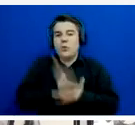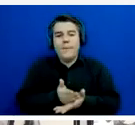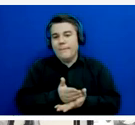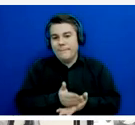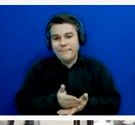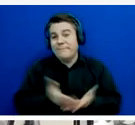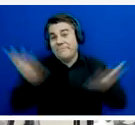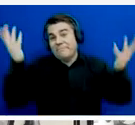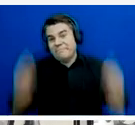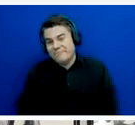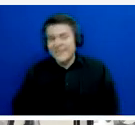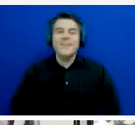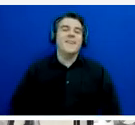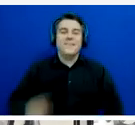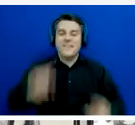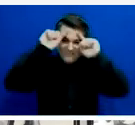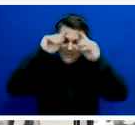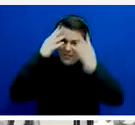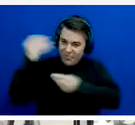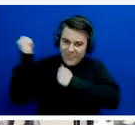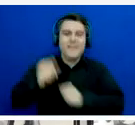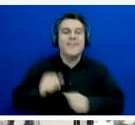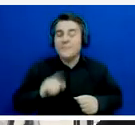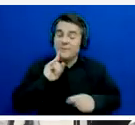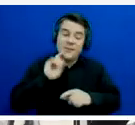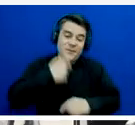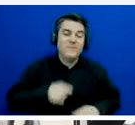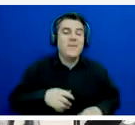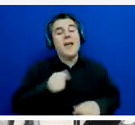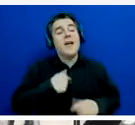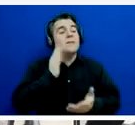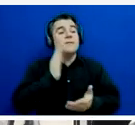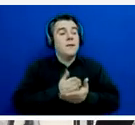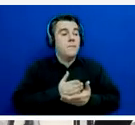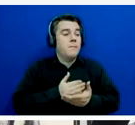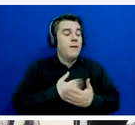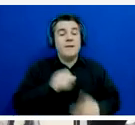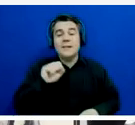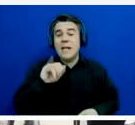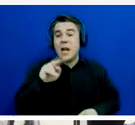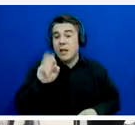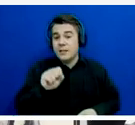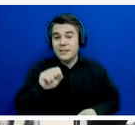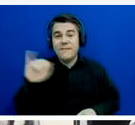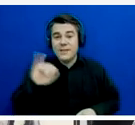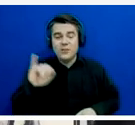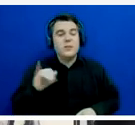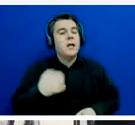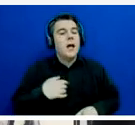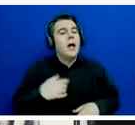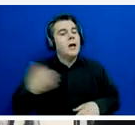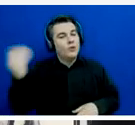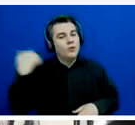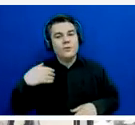So that was pretty awesome. And then I stopped having sinus infections. So I used to get them